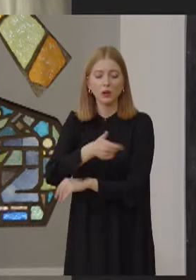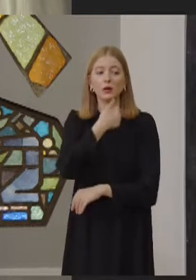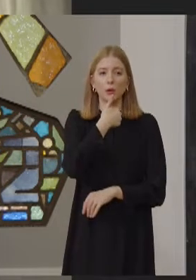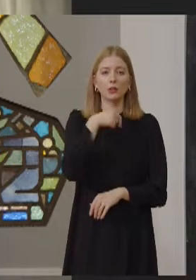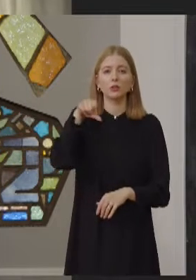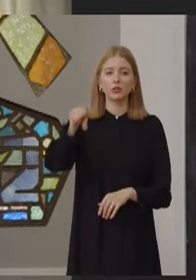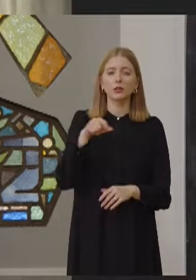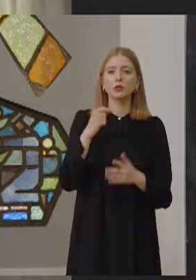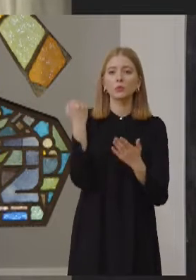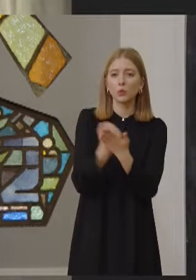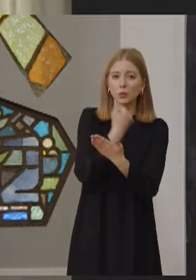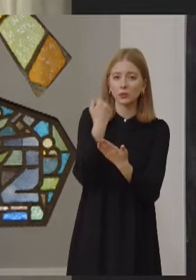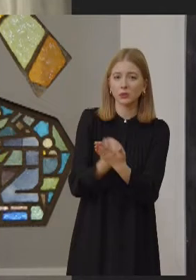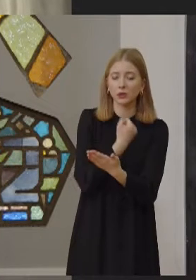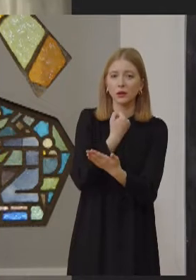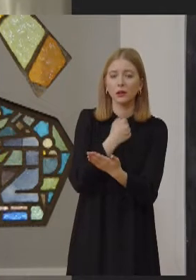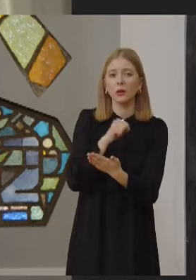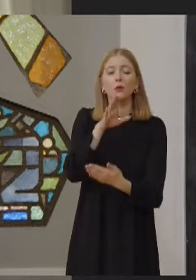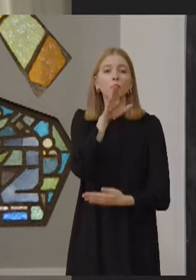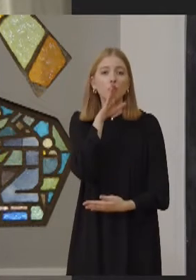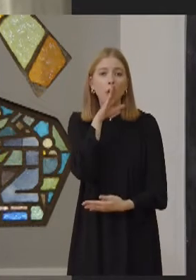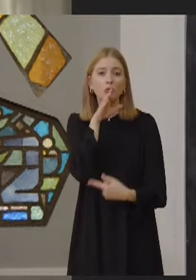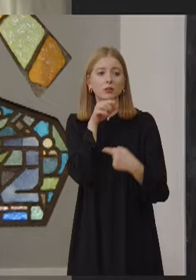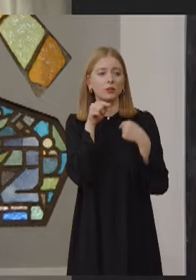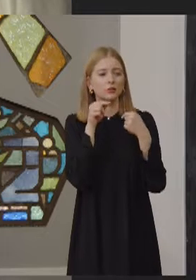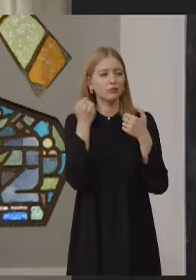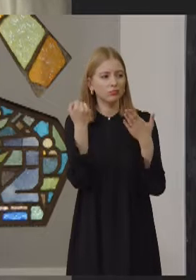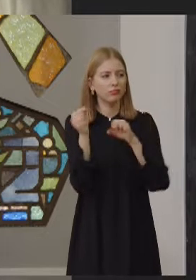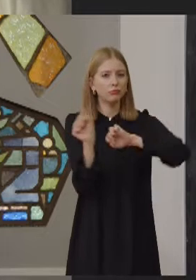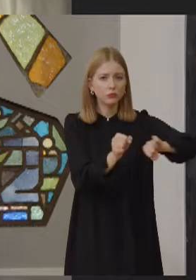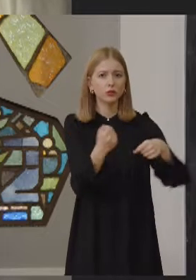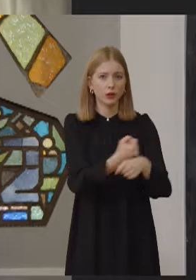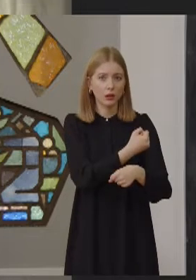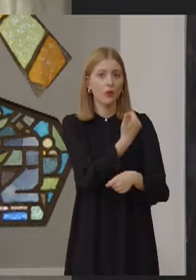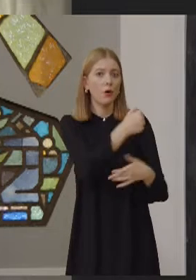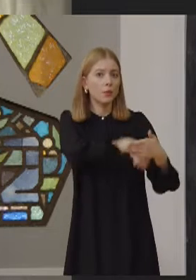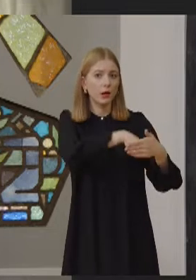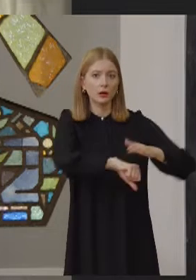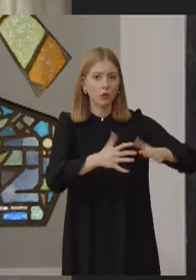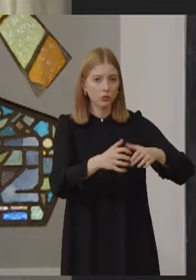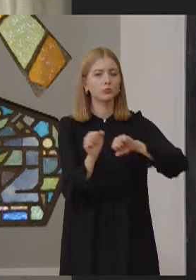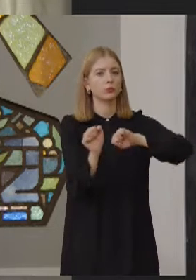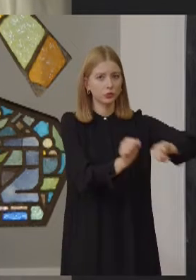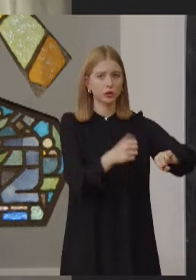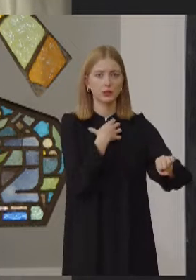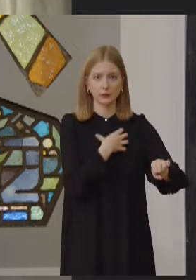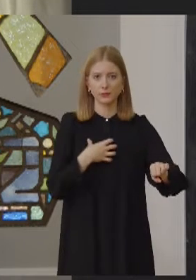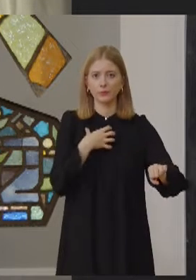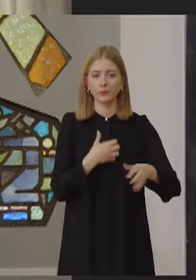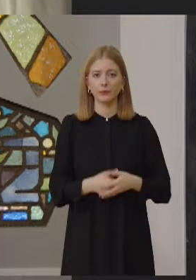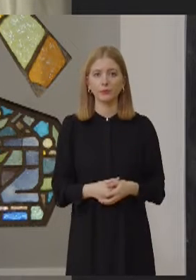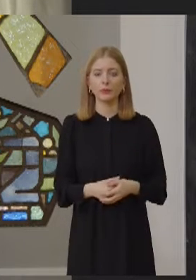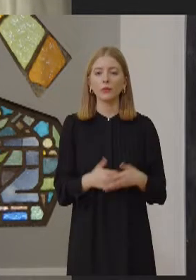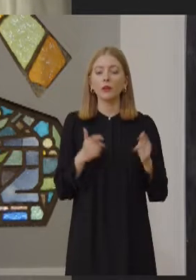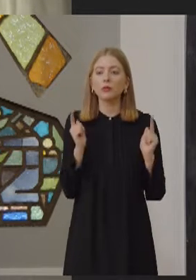enhances family and tries to protect the women against violence and